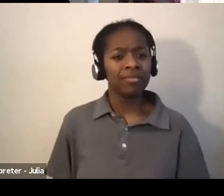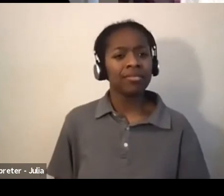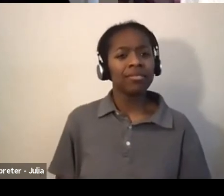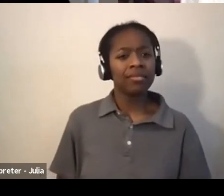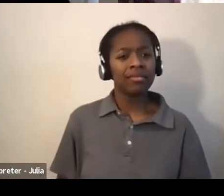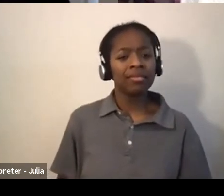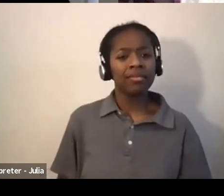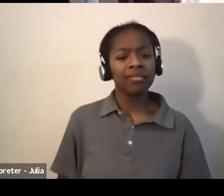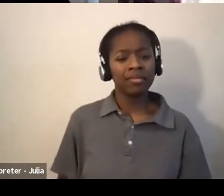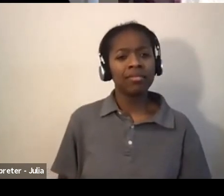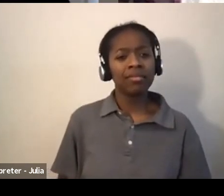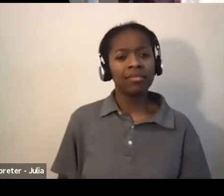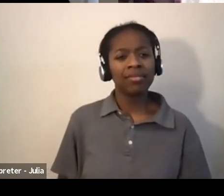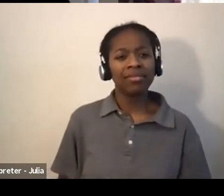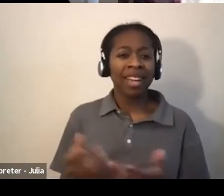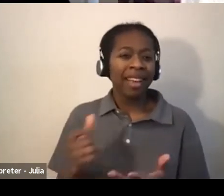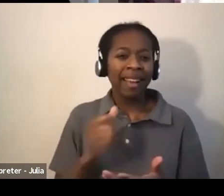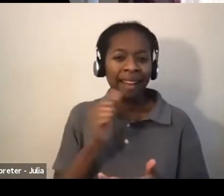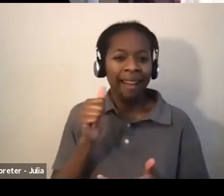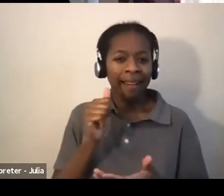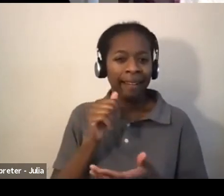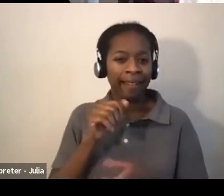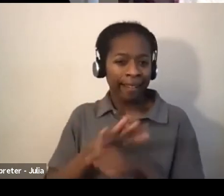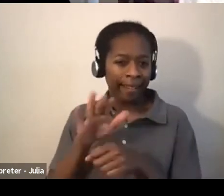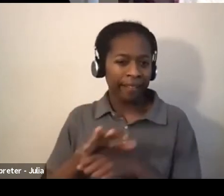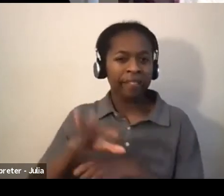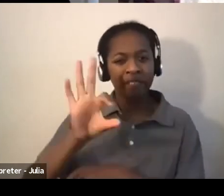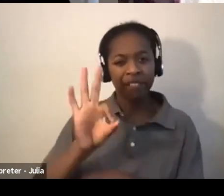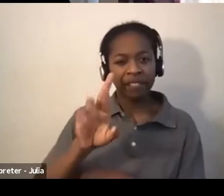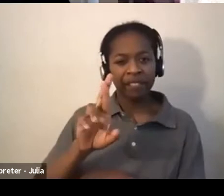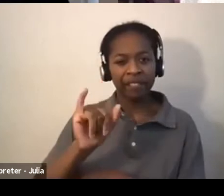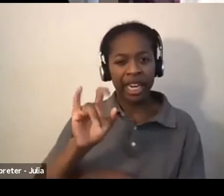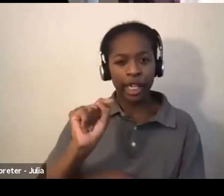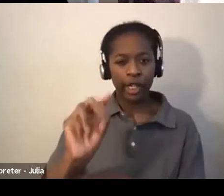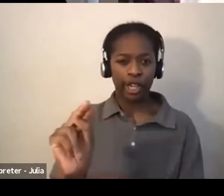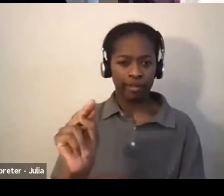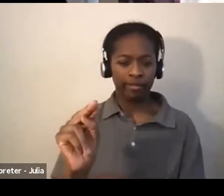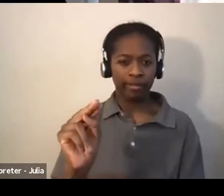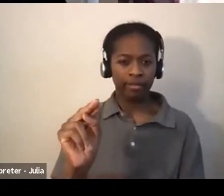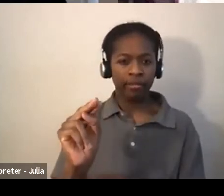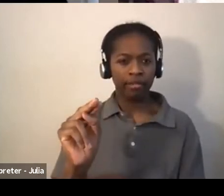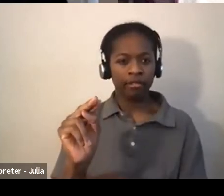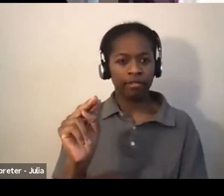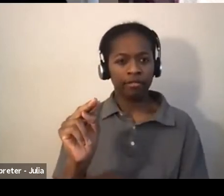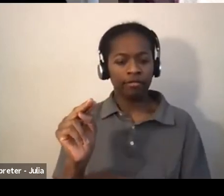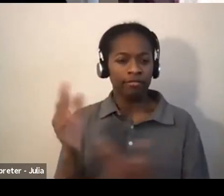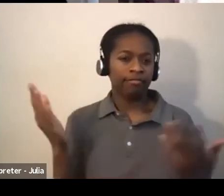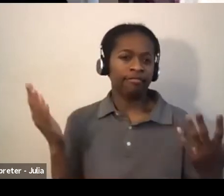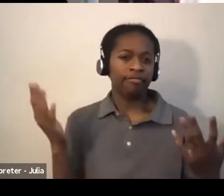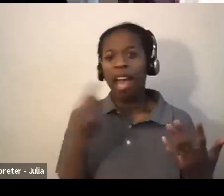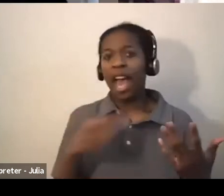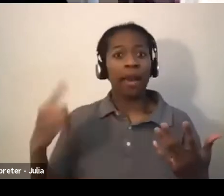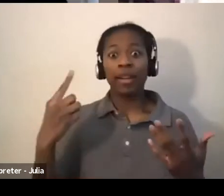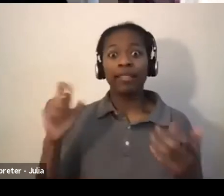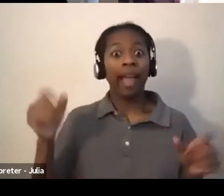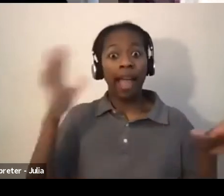that there's not enough friction in the system. Anyone can become a